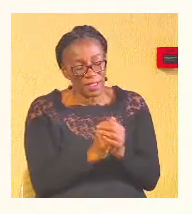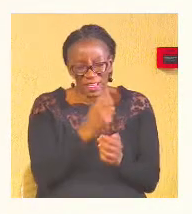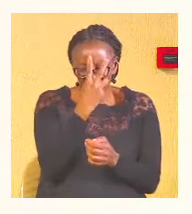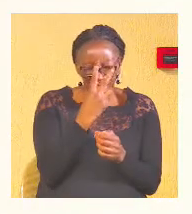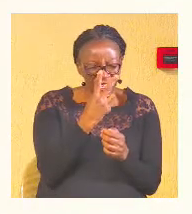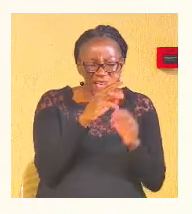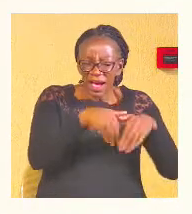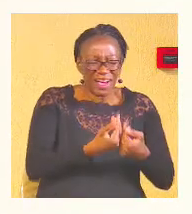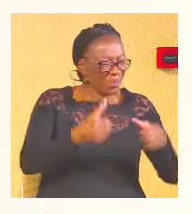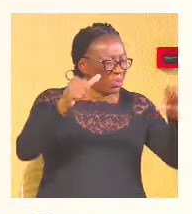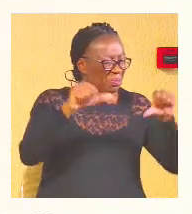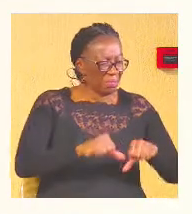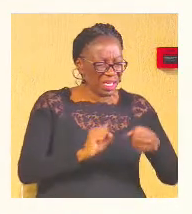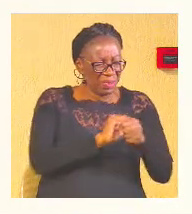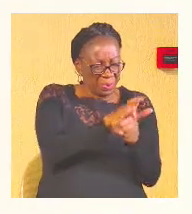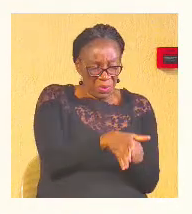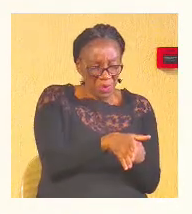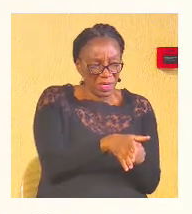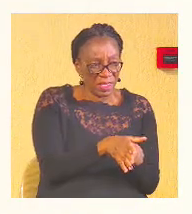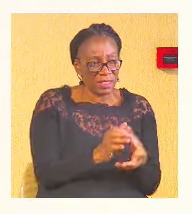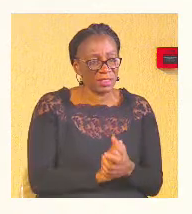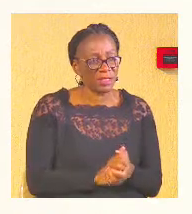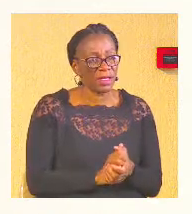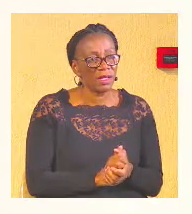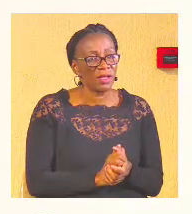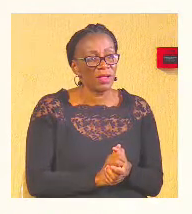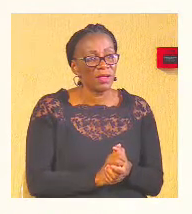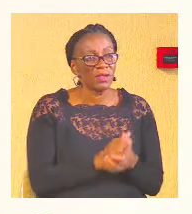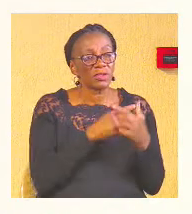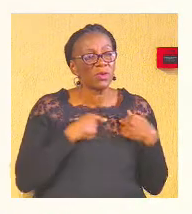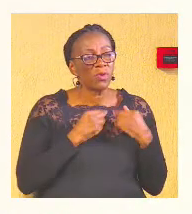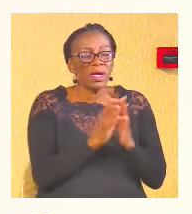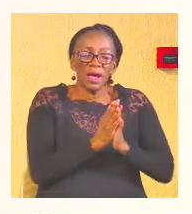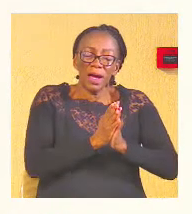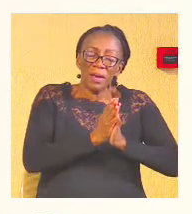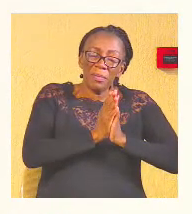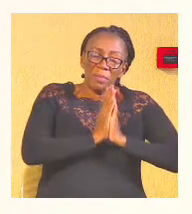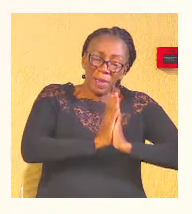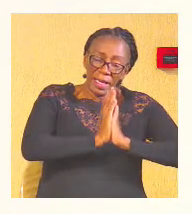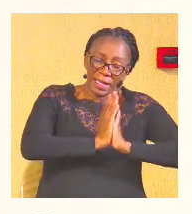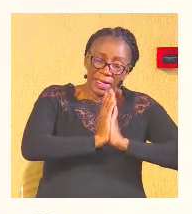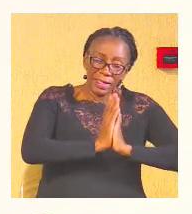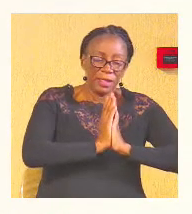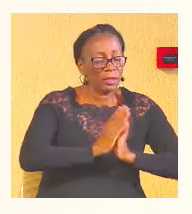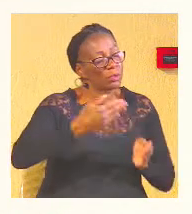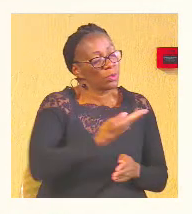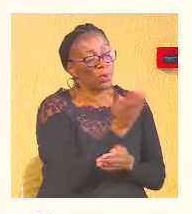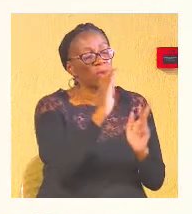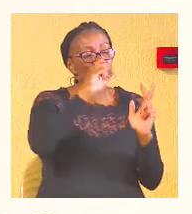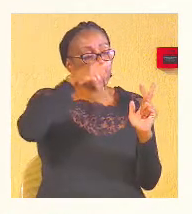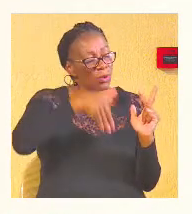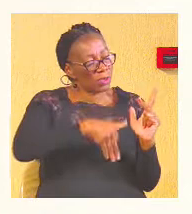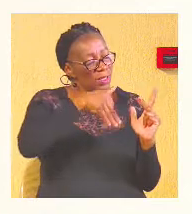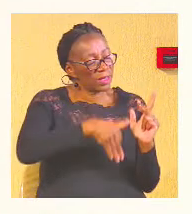be. So what we are saying is we want all Namibians to approach this disease in unity